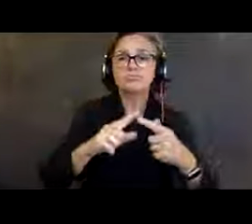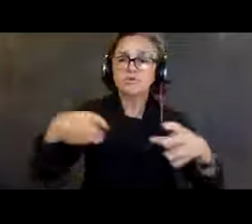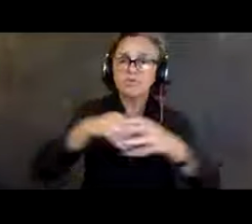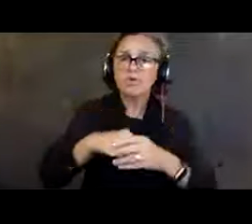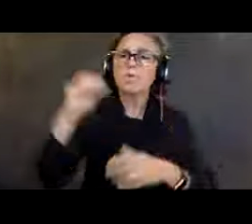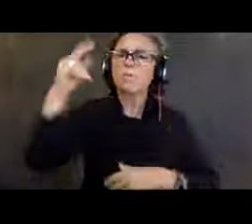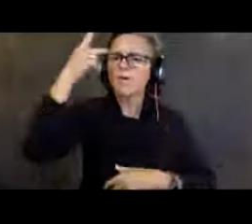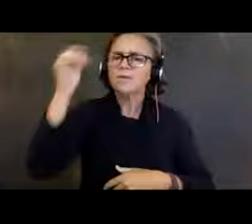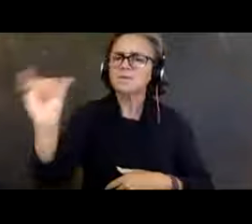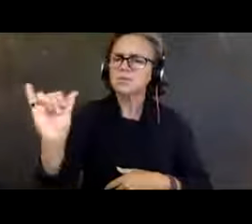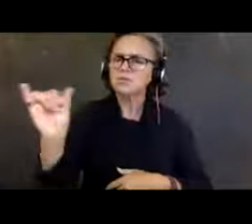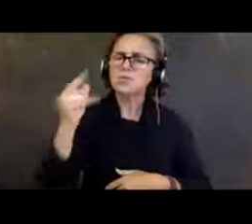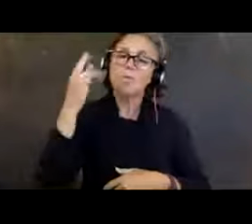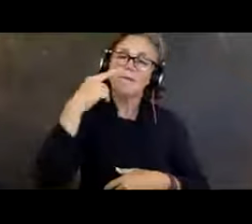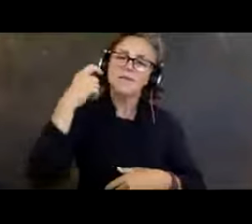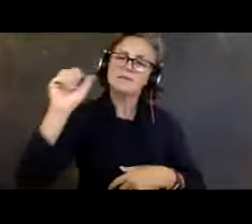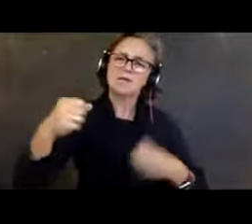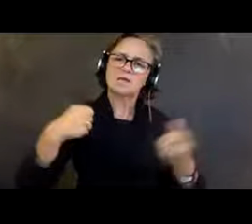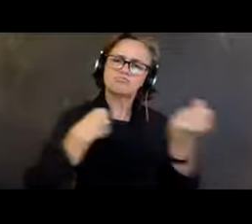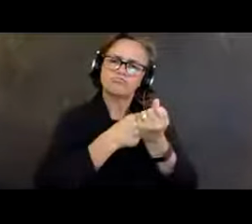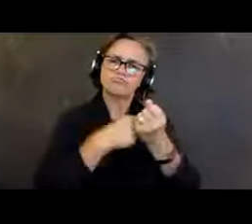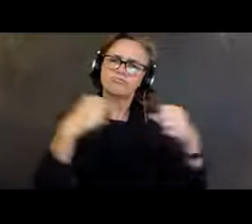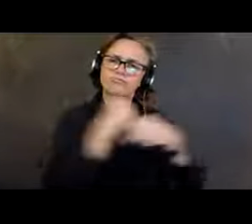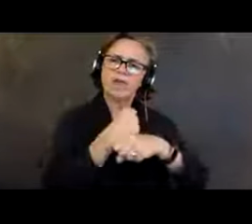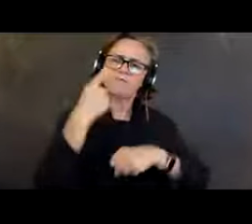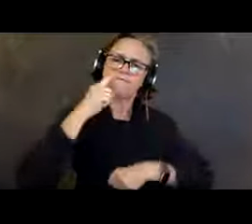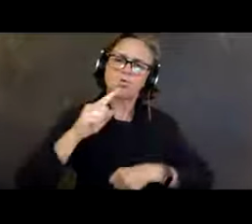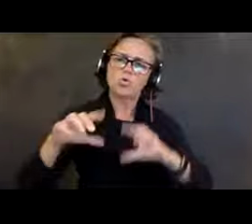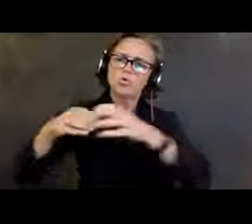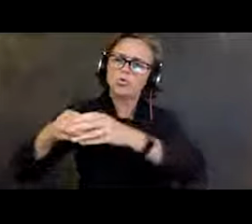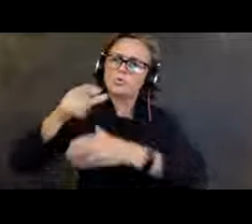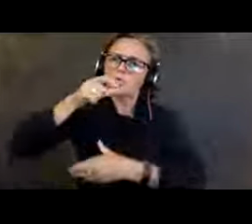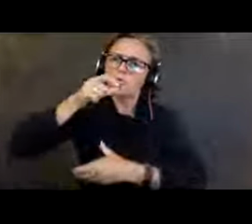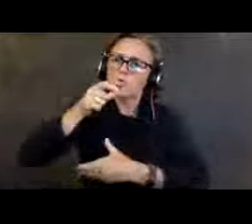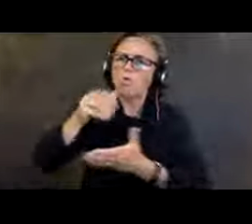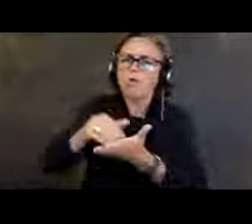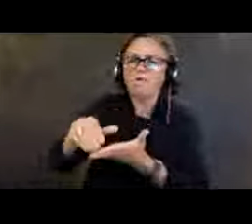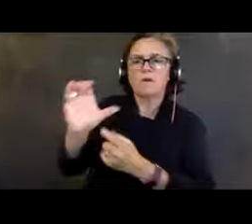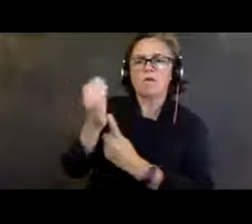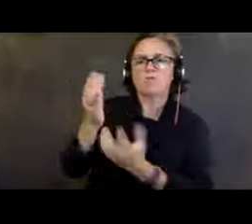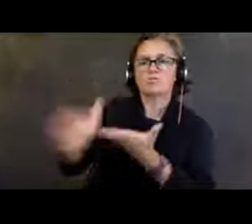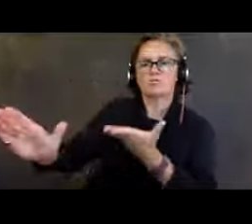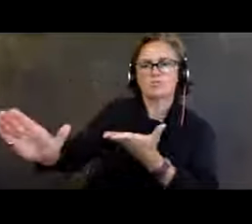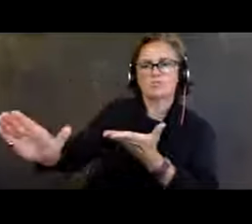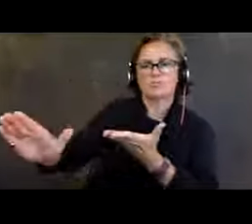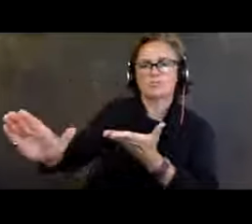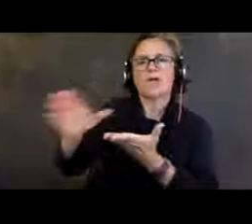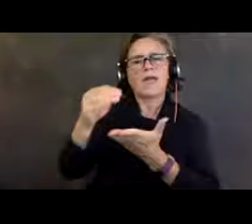fair treatment of racially marginalized groups and raise awareness of race issues in other groups.